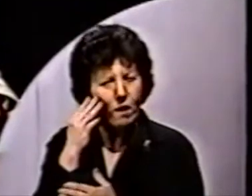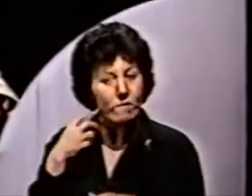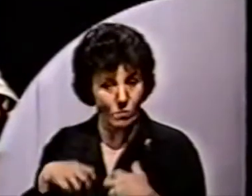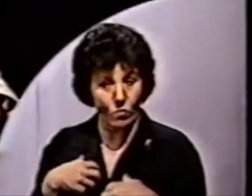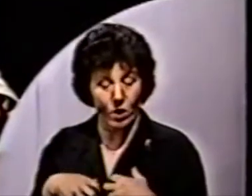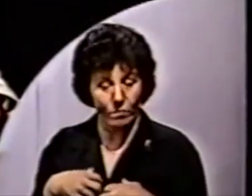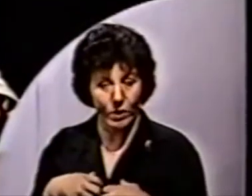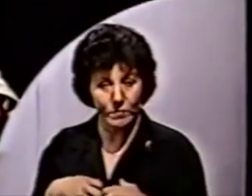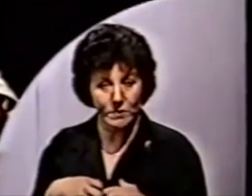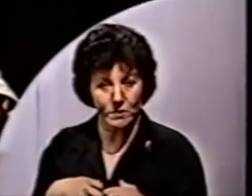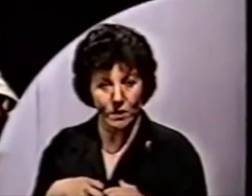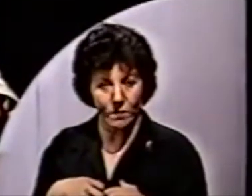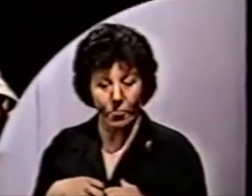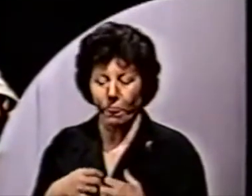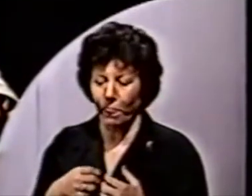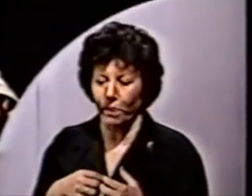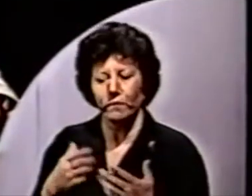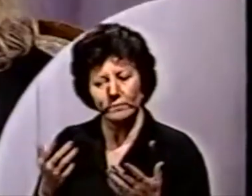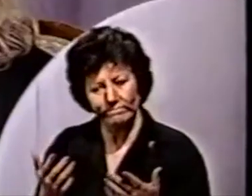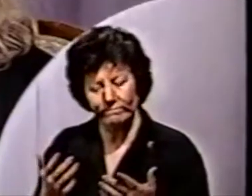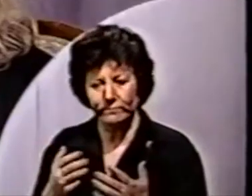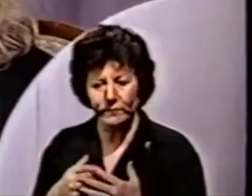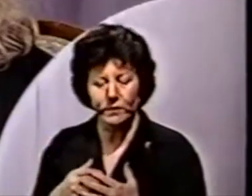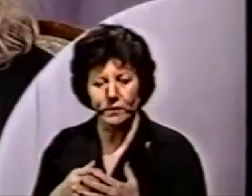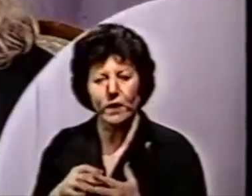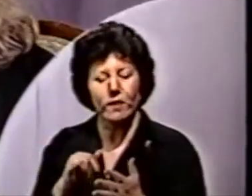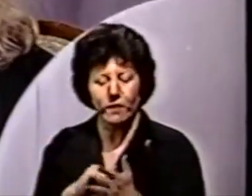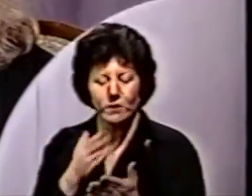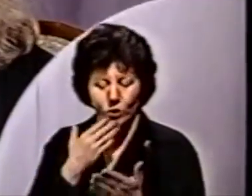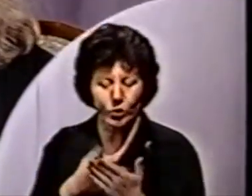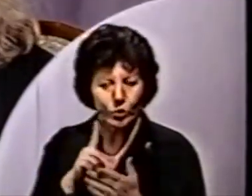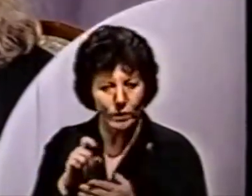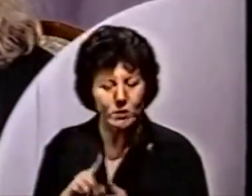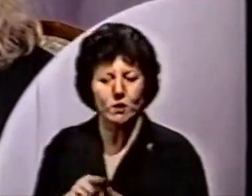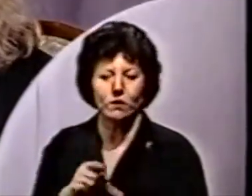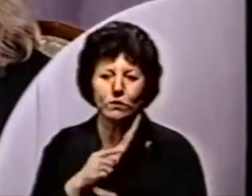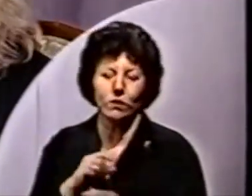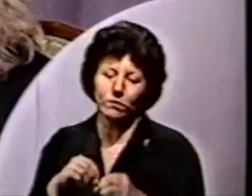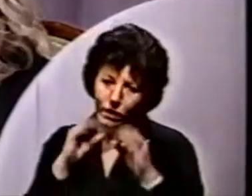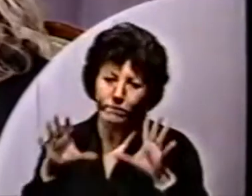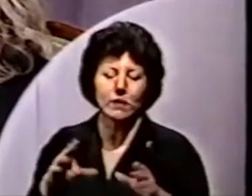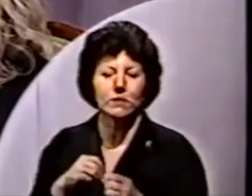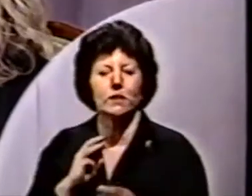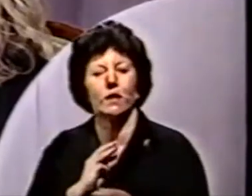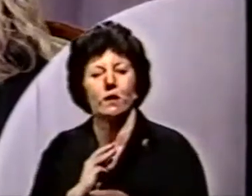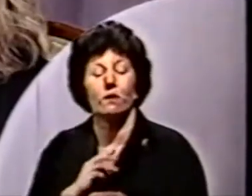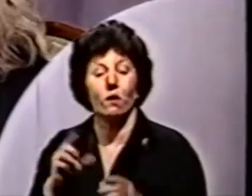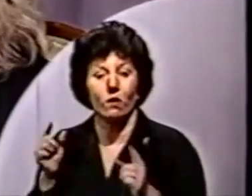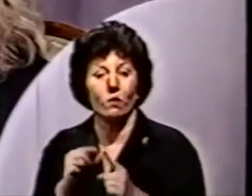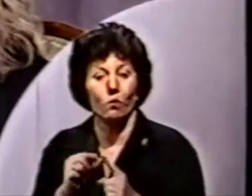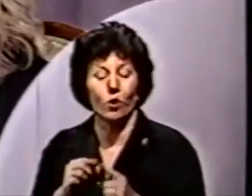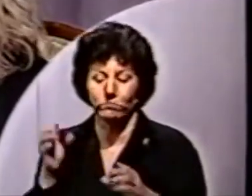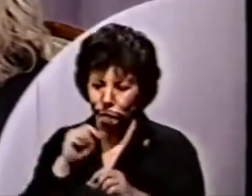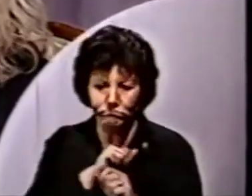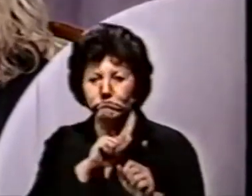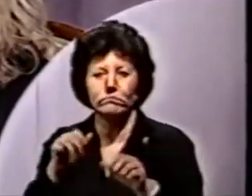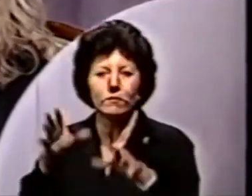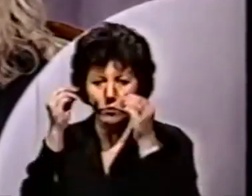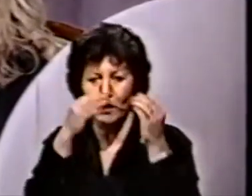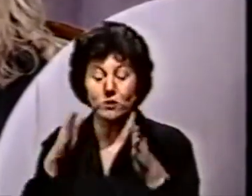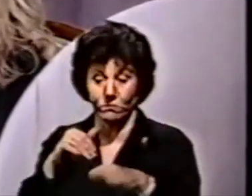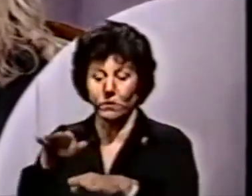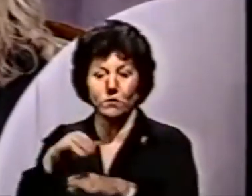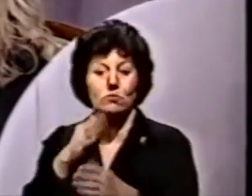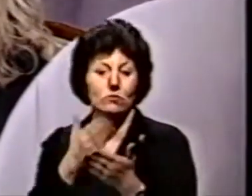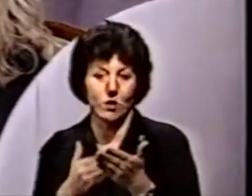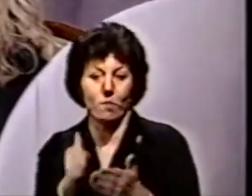difficulties associated? You know, that's a good question. Obviously, the word is getting out to some of the women.